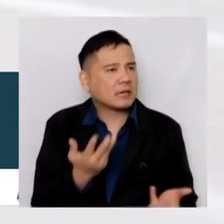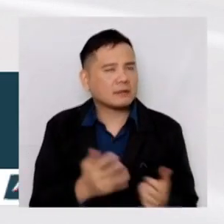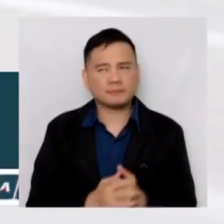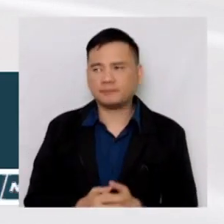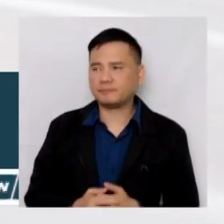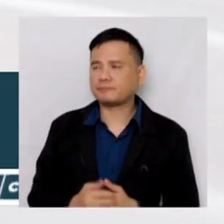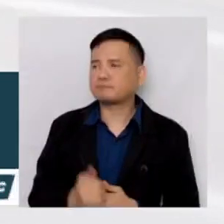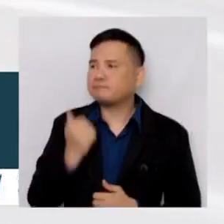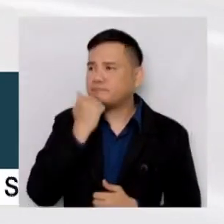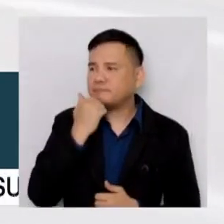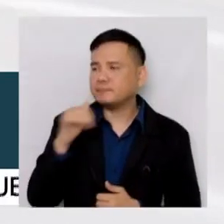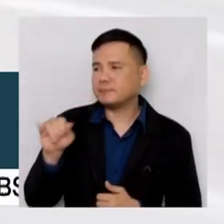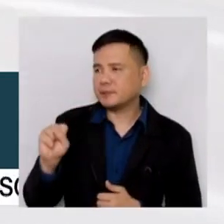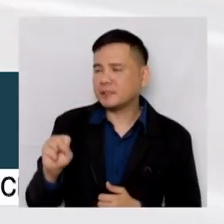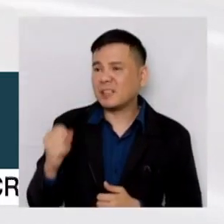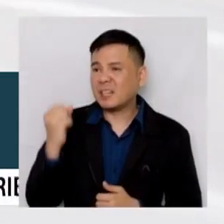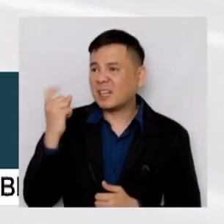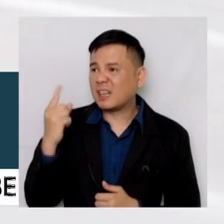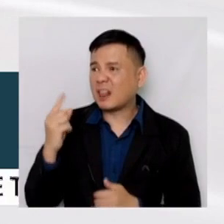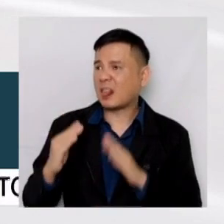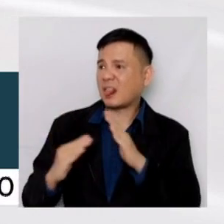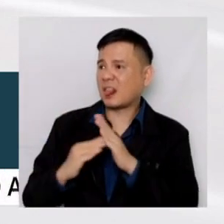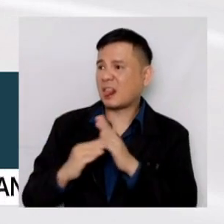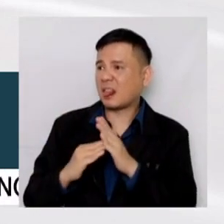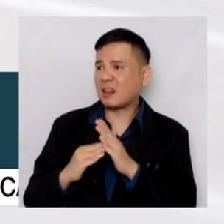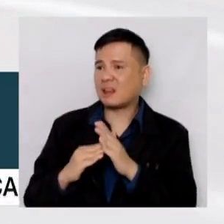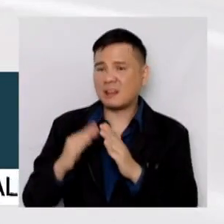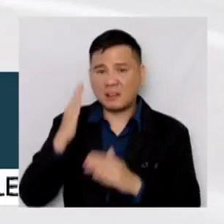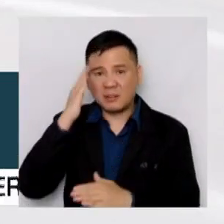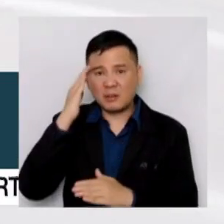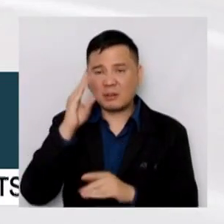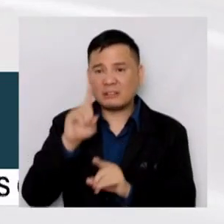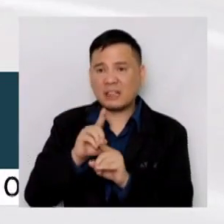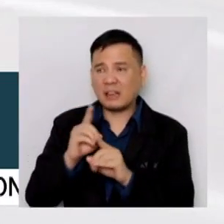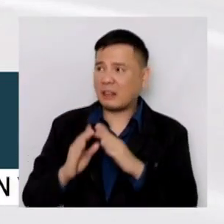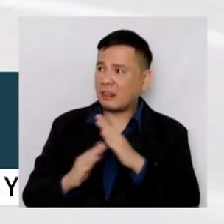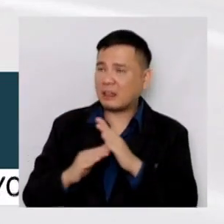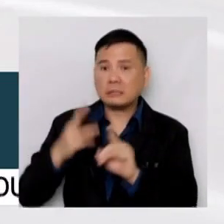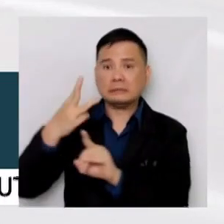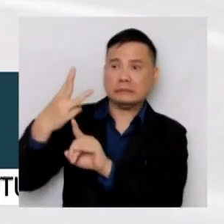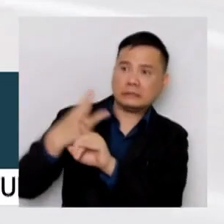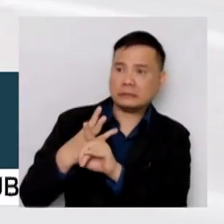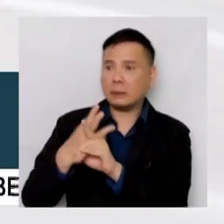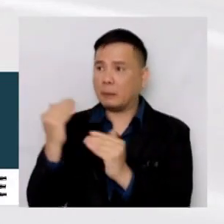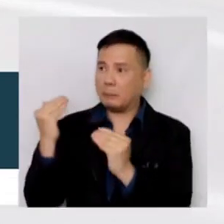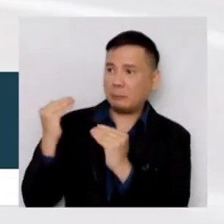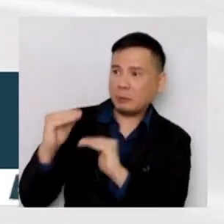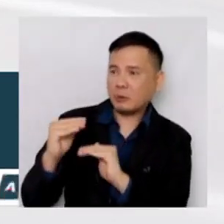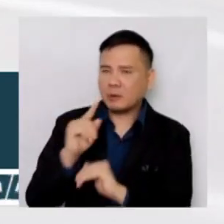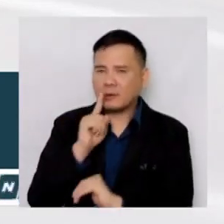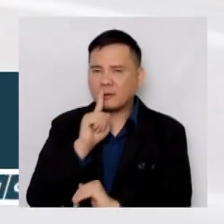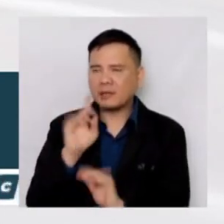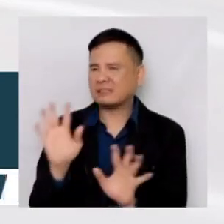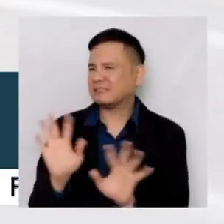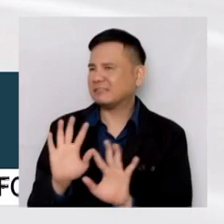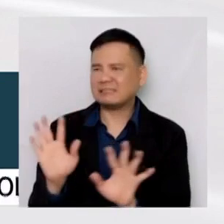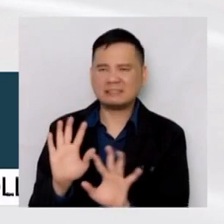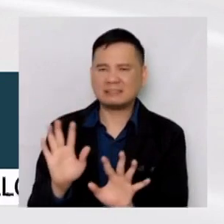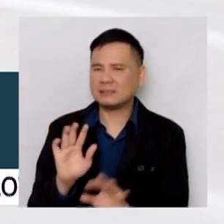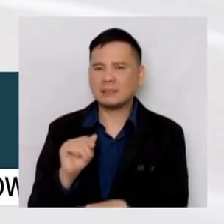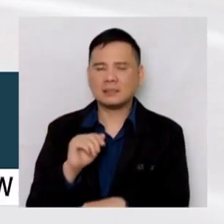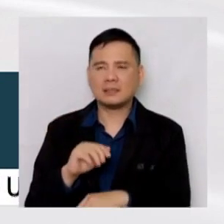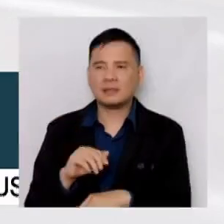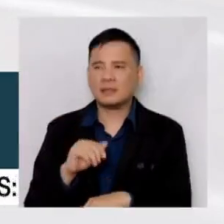but I think giving a deadline is a little bit drastic. If you say 6 months, it's a little bit drastic. But I believe